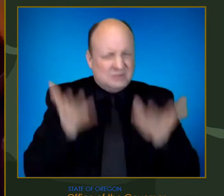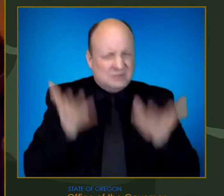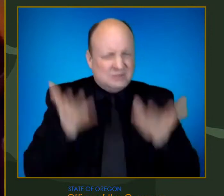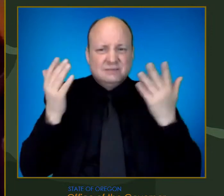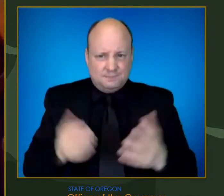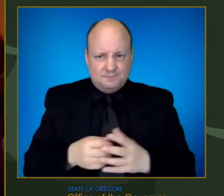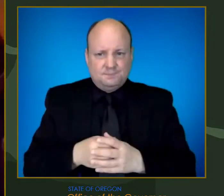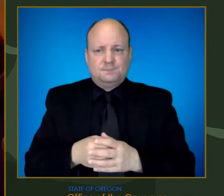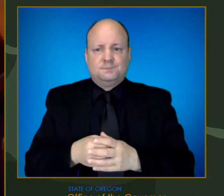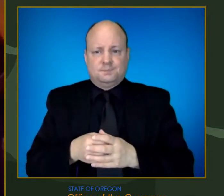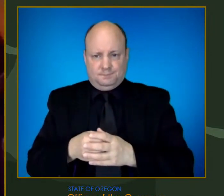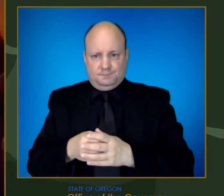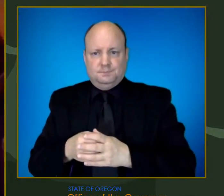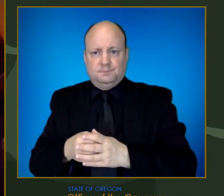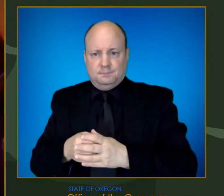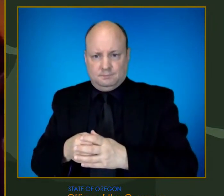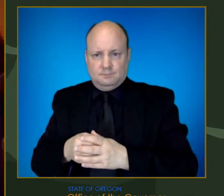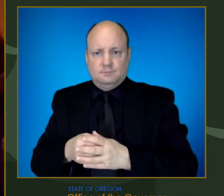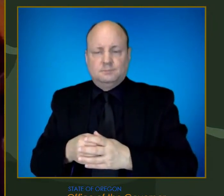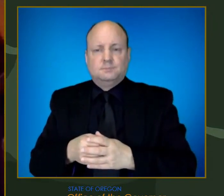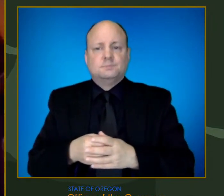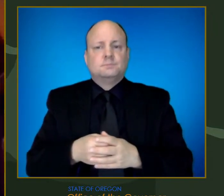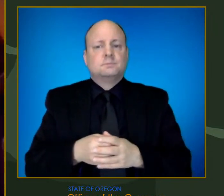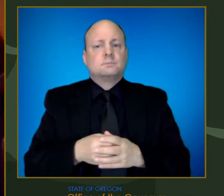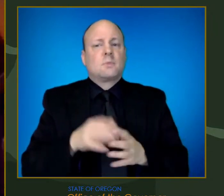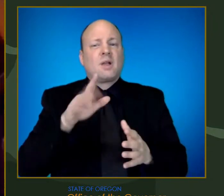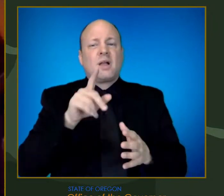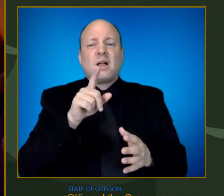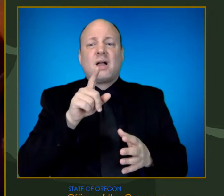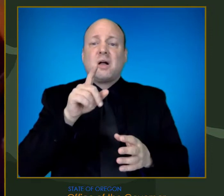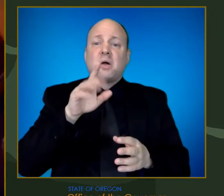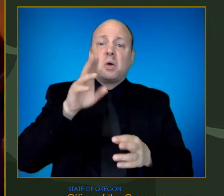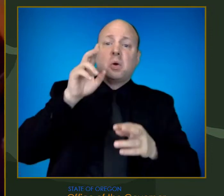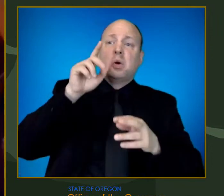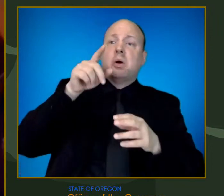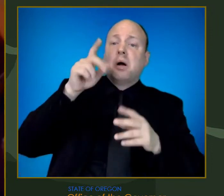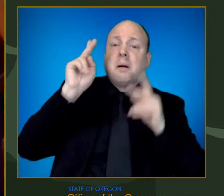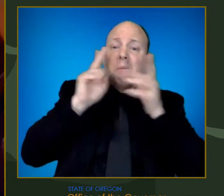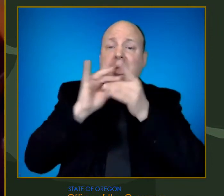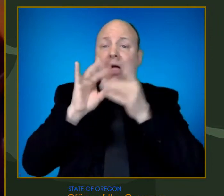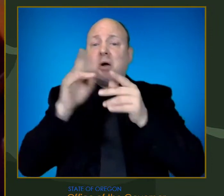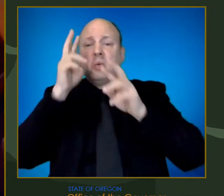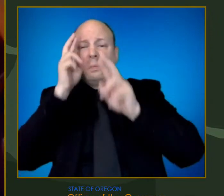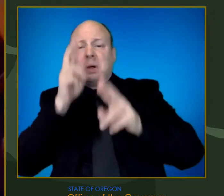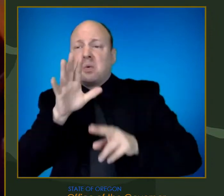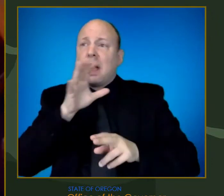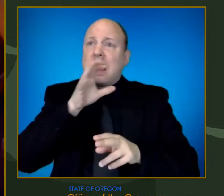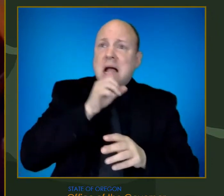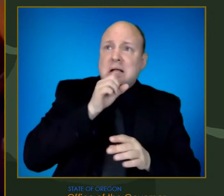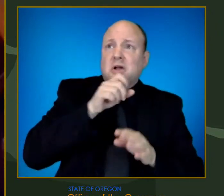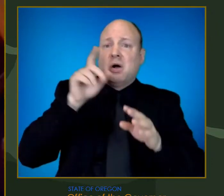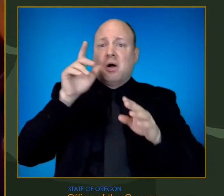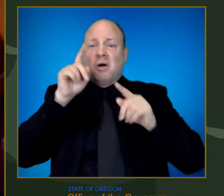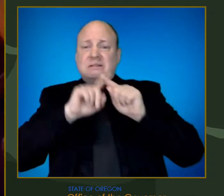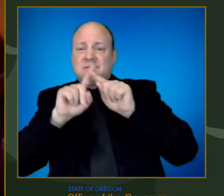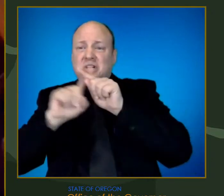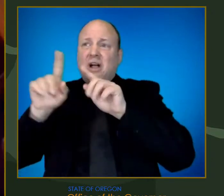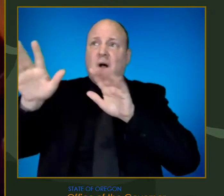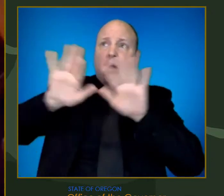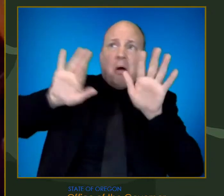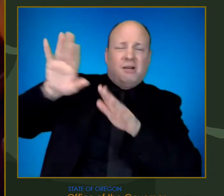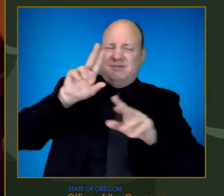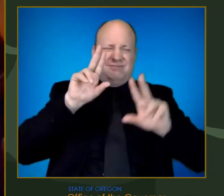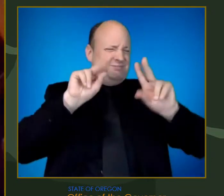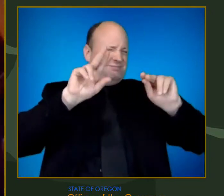The disease respects no age boundaries or demographics. The largest increased illnesses in Oregon are in people in their 20s.